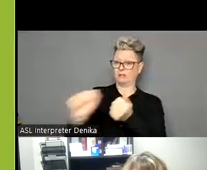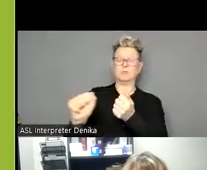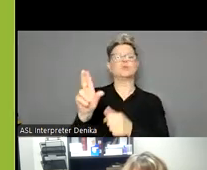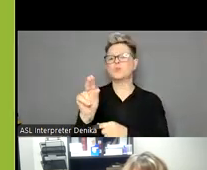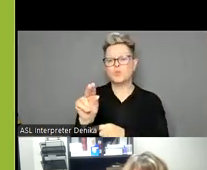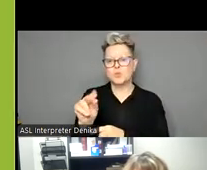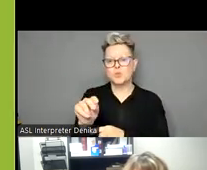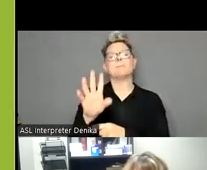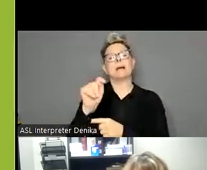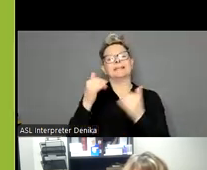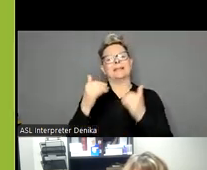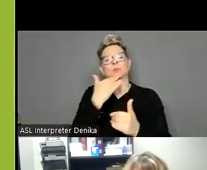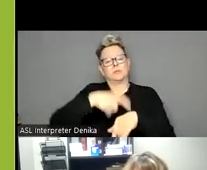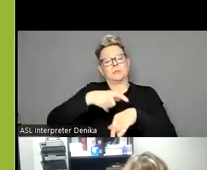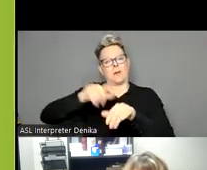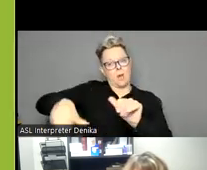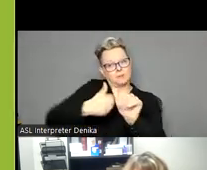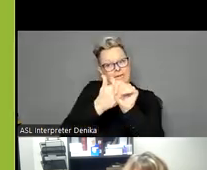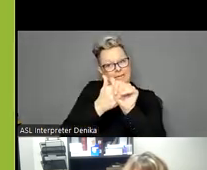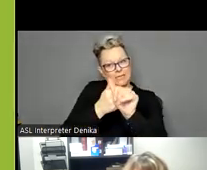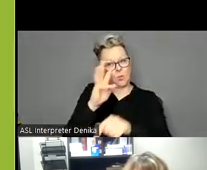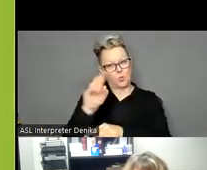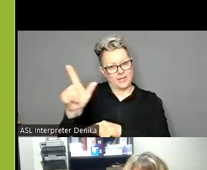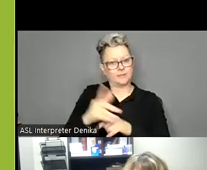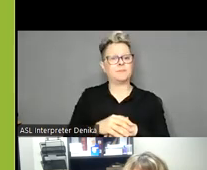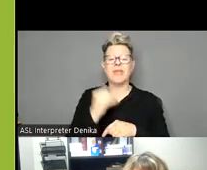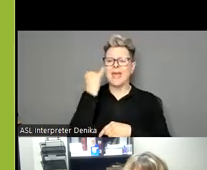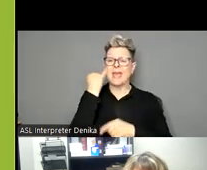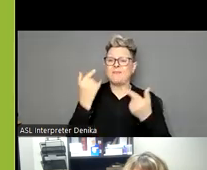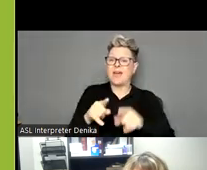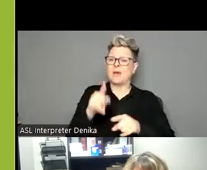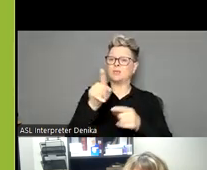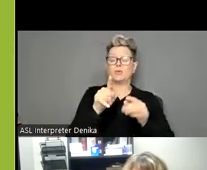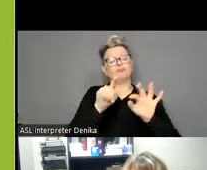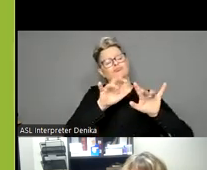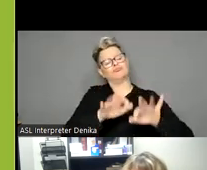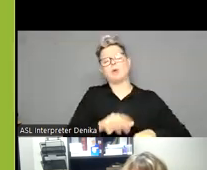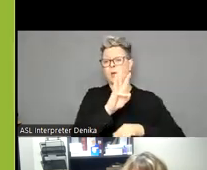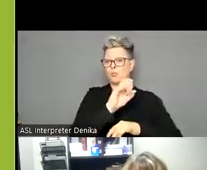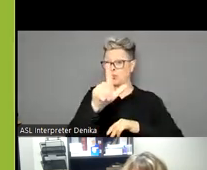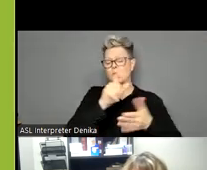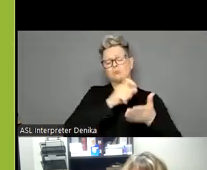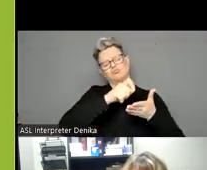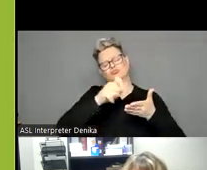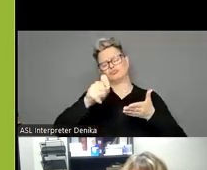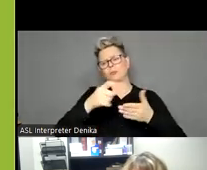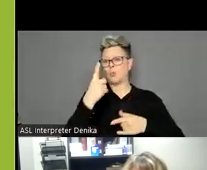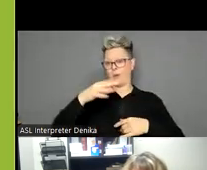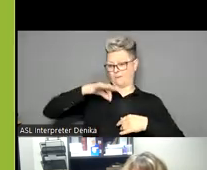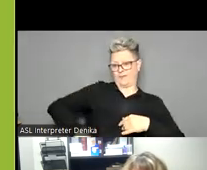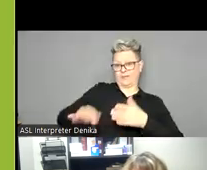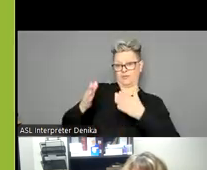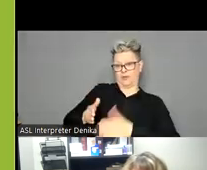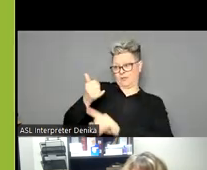course. Now, what if you write a will and one of the beneficiaries that you name in it